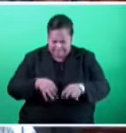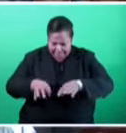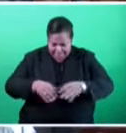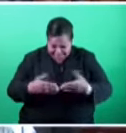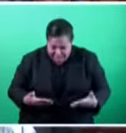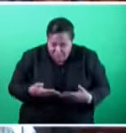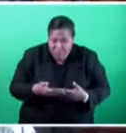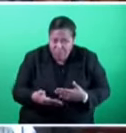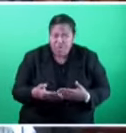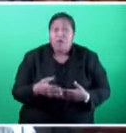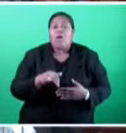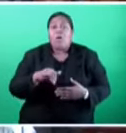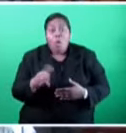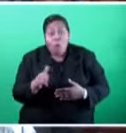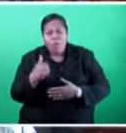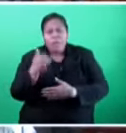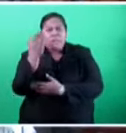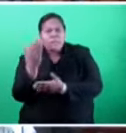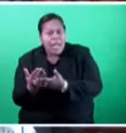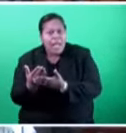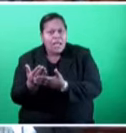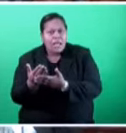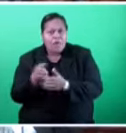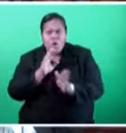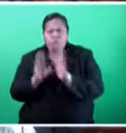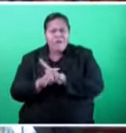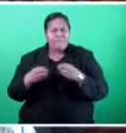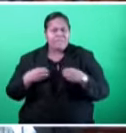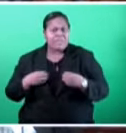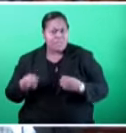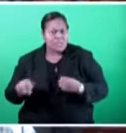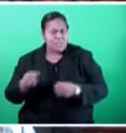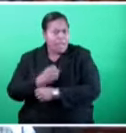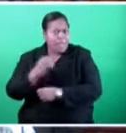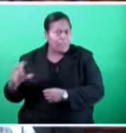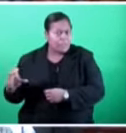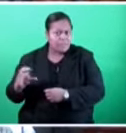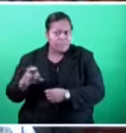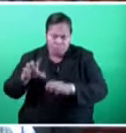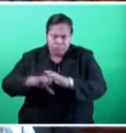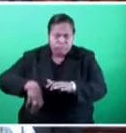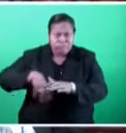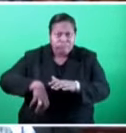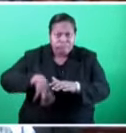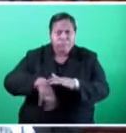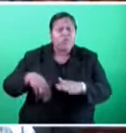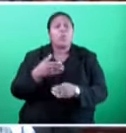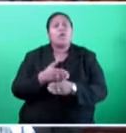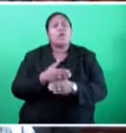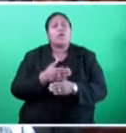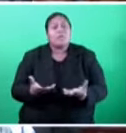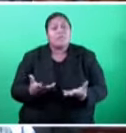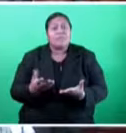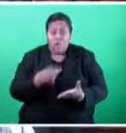Or are they relying on private companies to take up these dredging works? Can he confirm to the House whether there is money for dredging